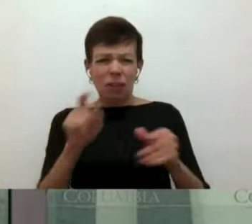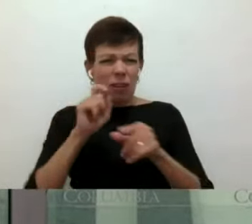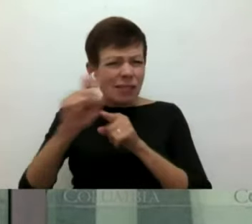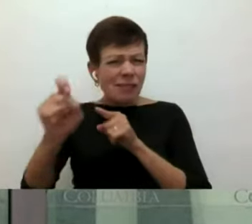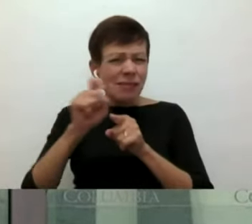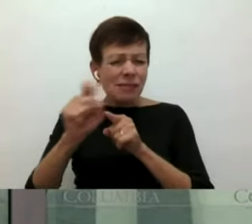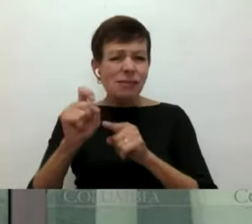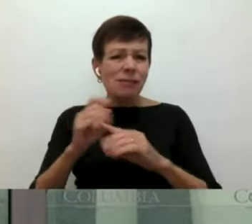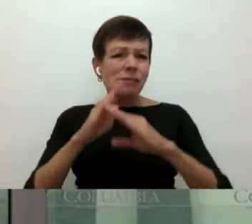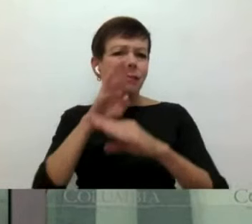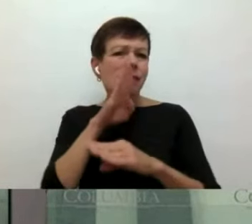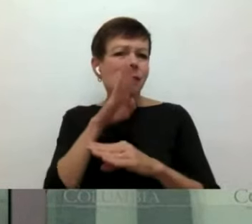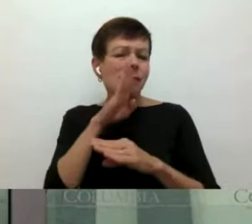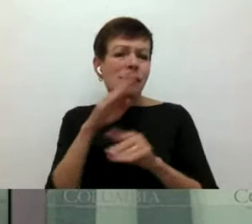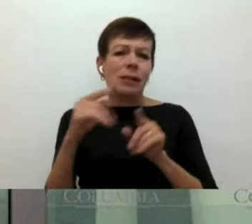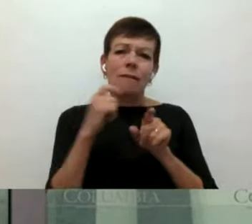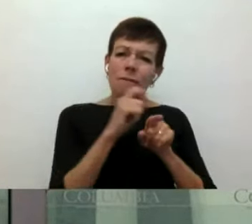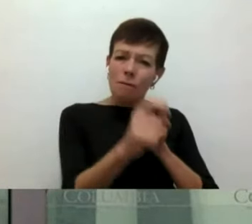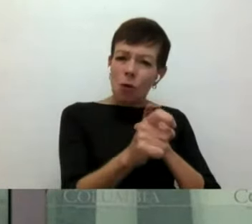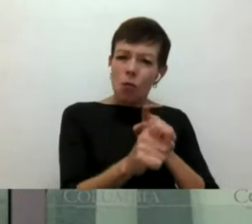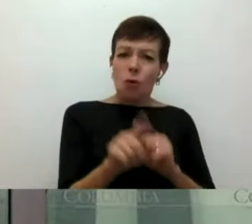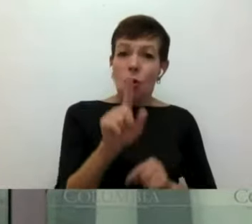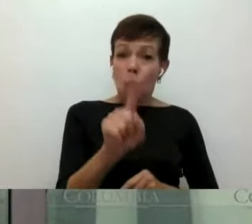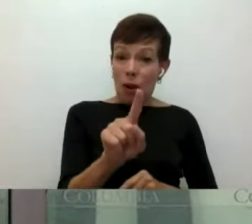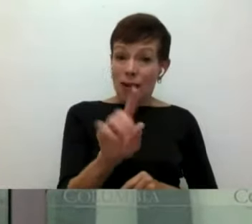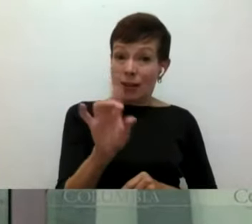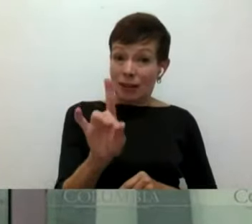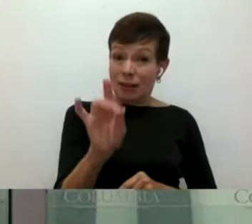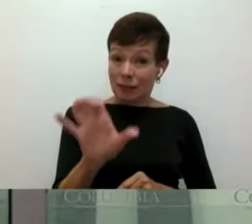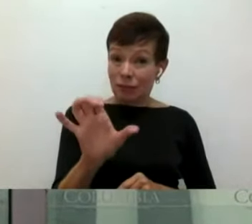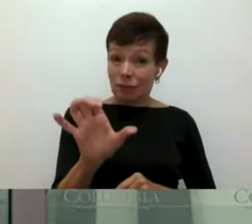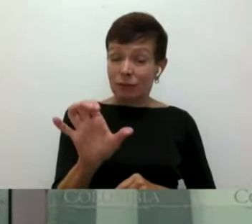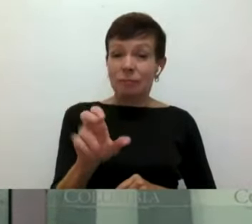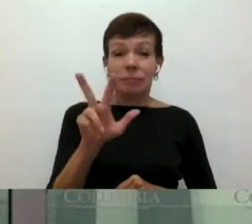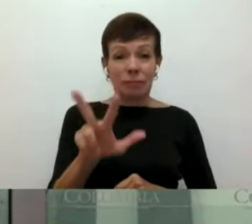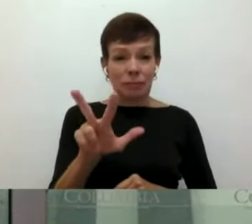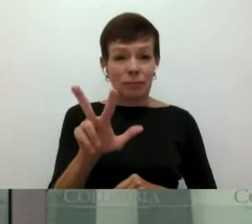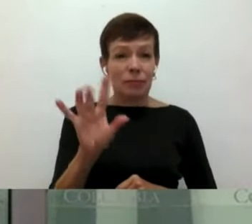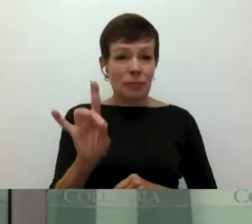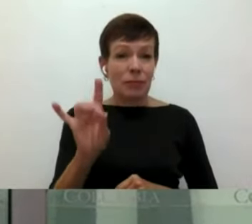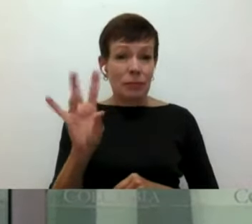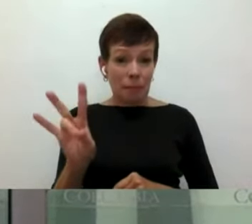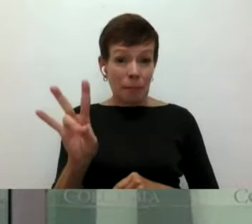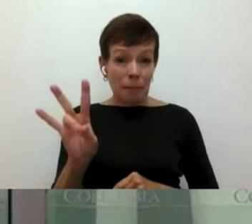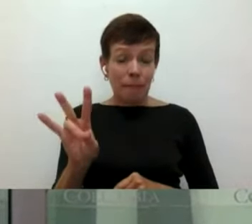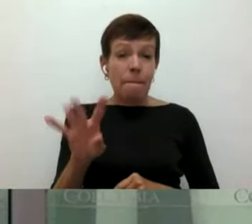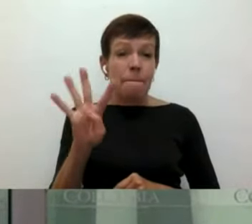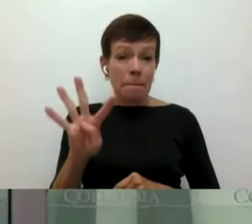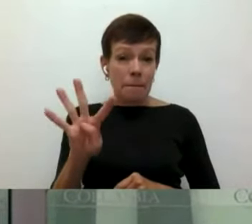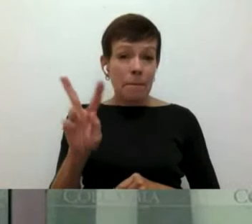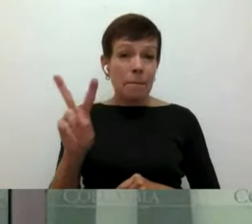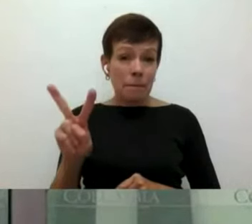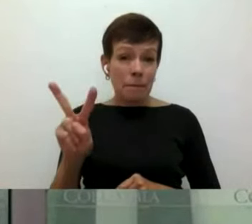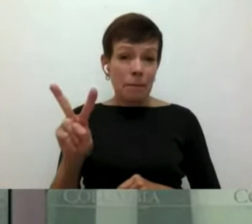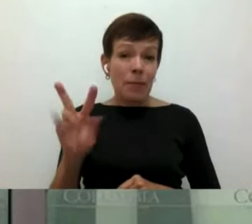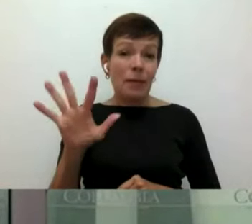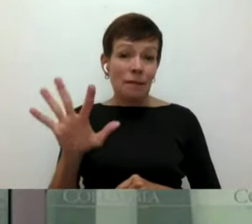So if someone out there is having difficulty getting through and still needs accommodation, please call